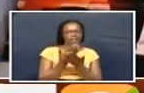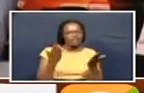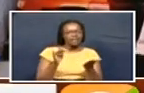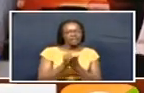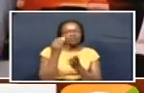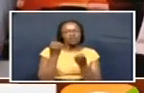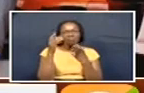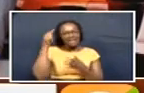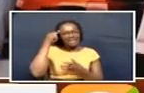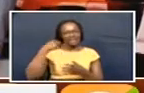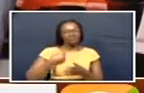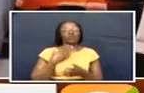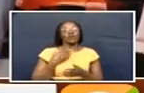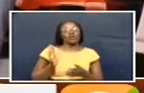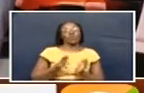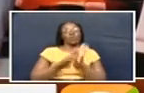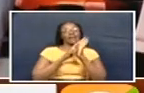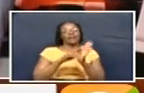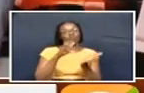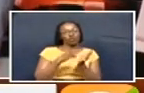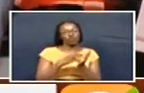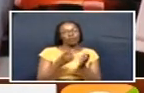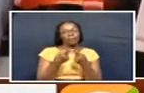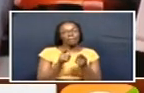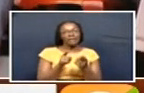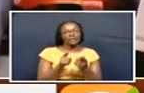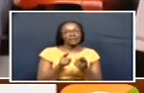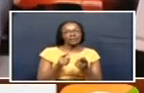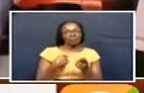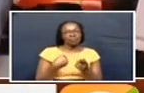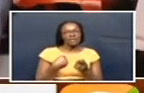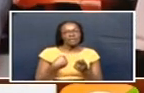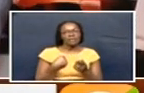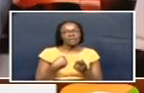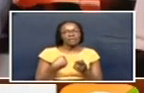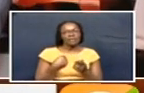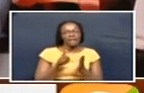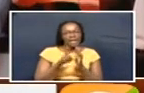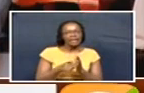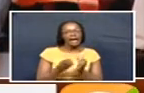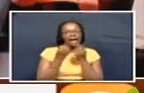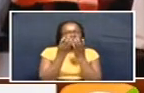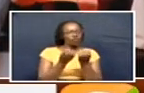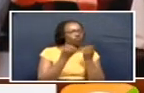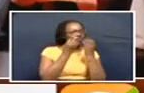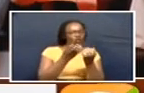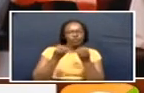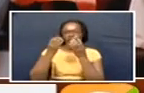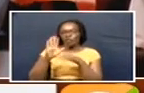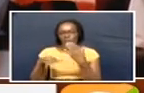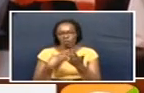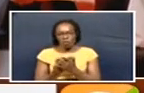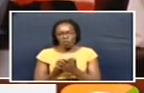that way. So that's why I came out early, and I let everybody know that's what I was interested in. And then over time and along the way,